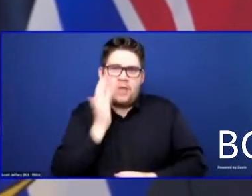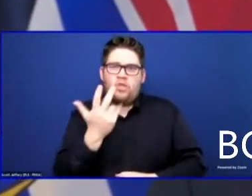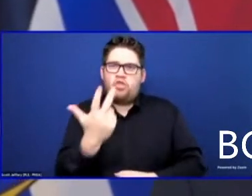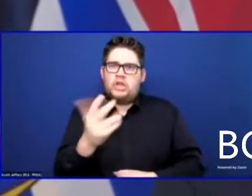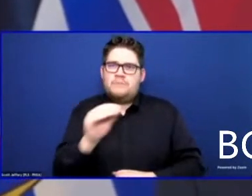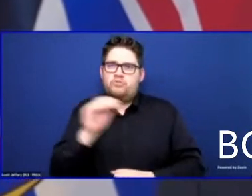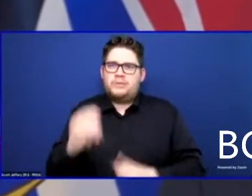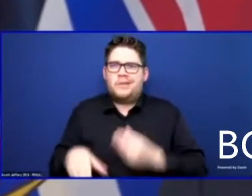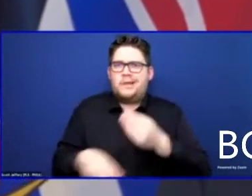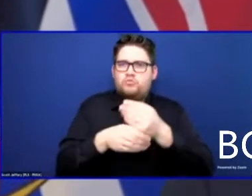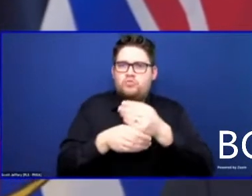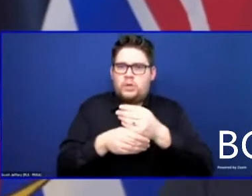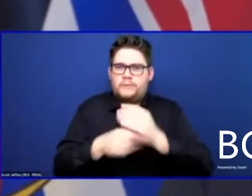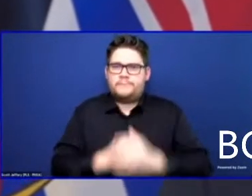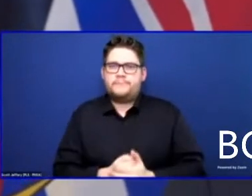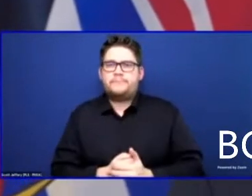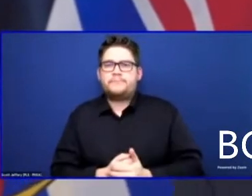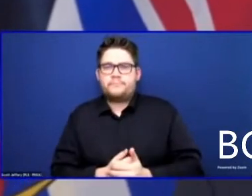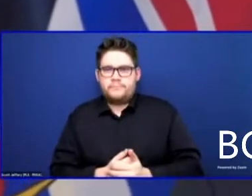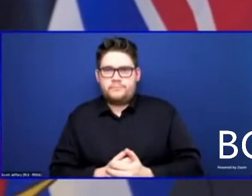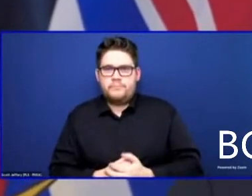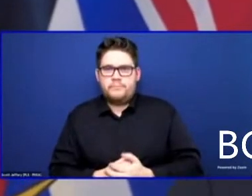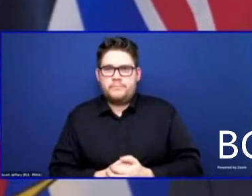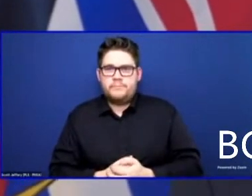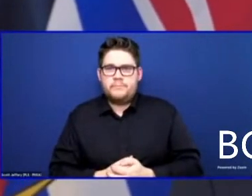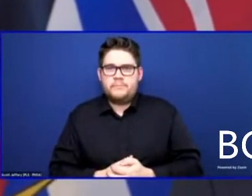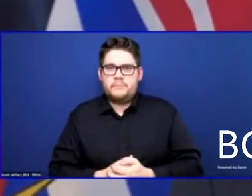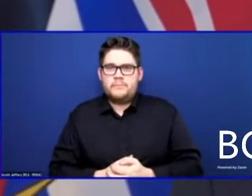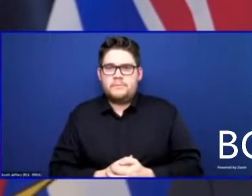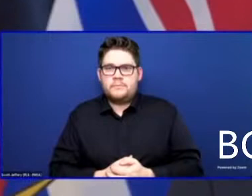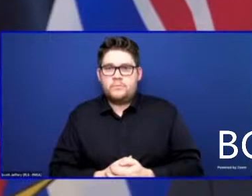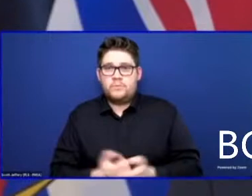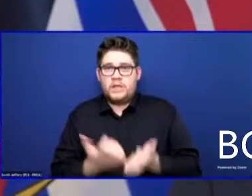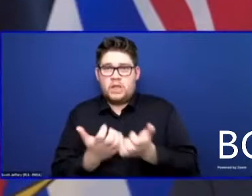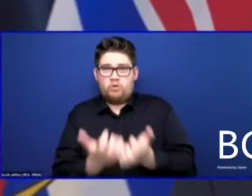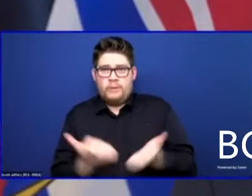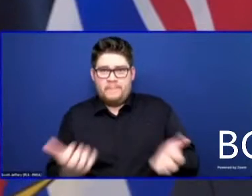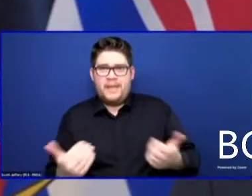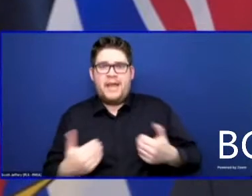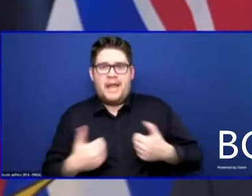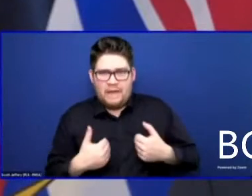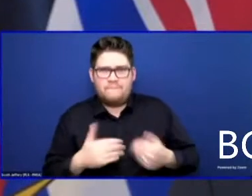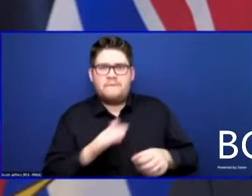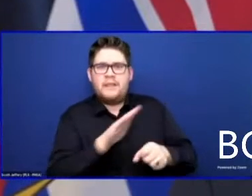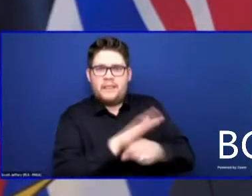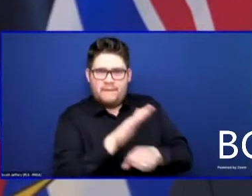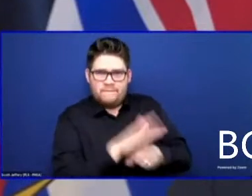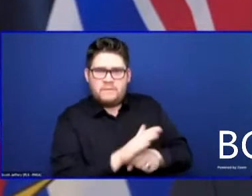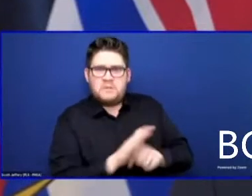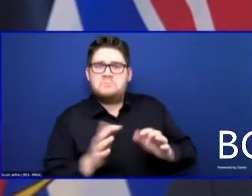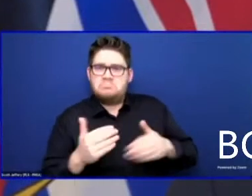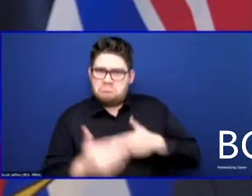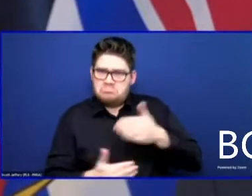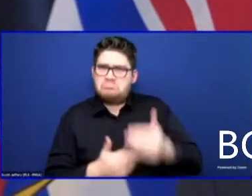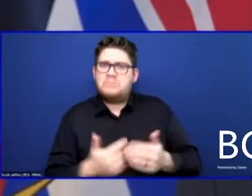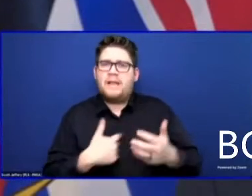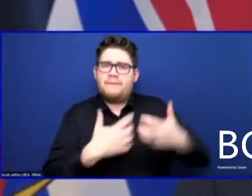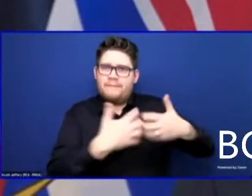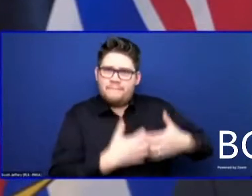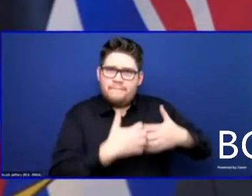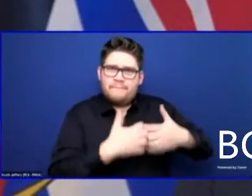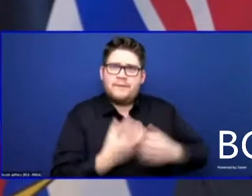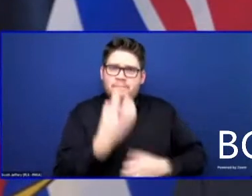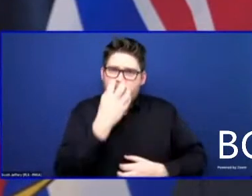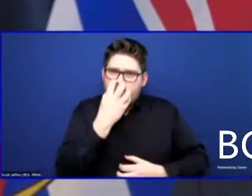not equipment. We have a considerable supply of ventilators, and we are not touching in any way